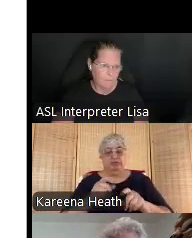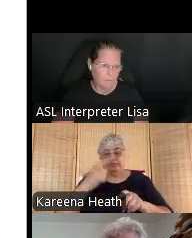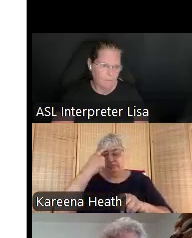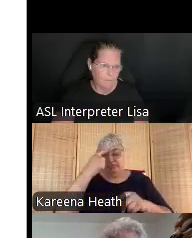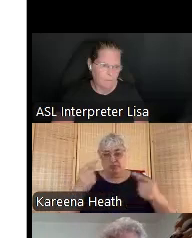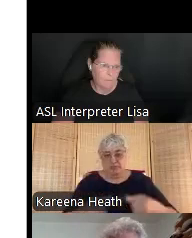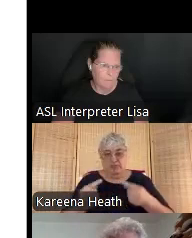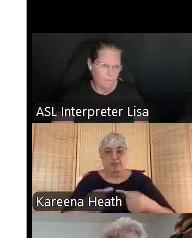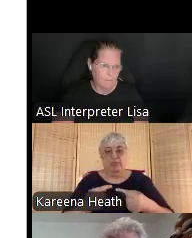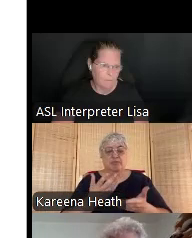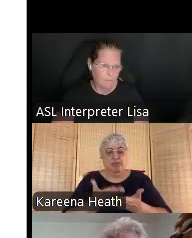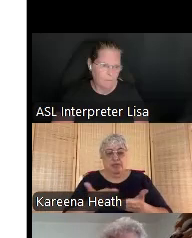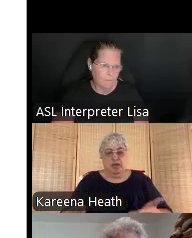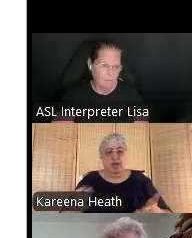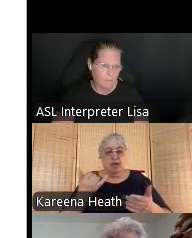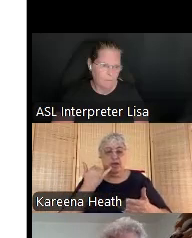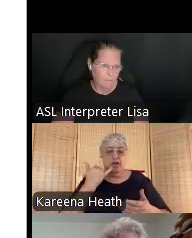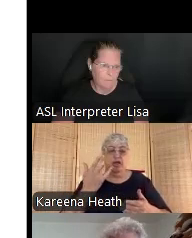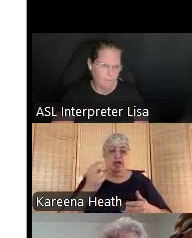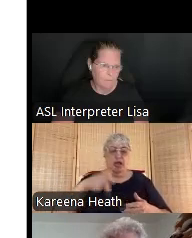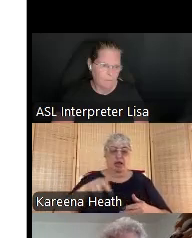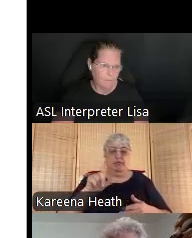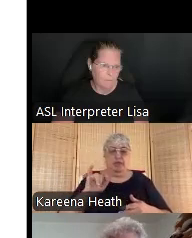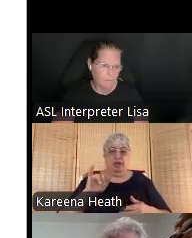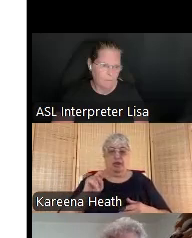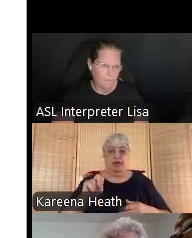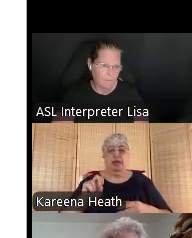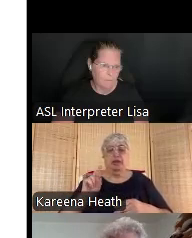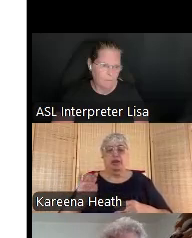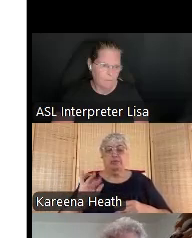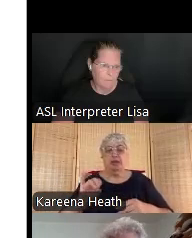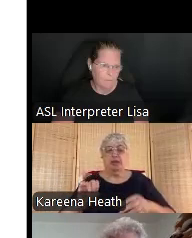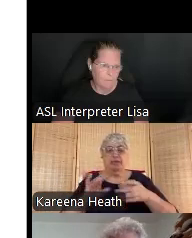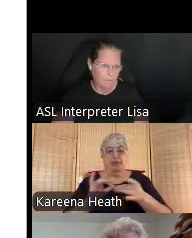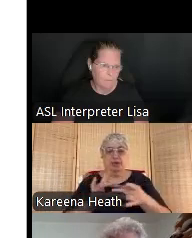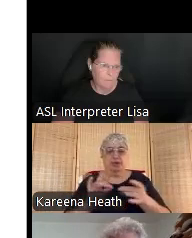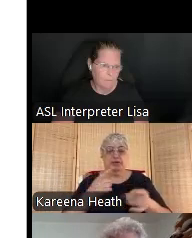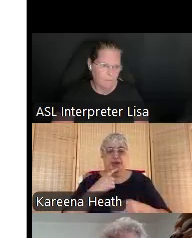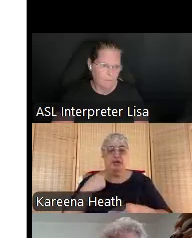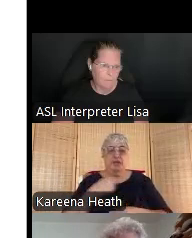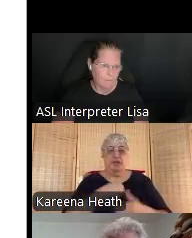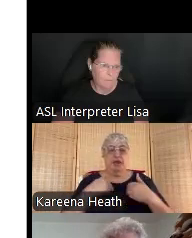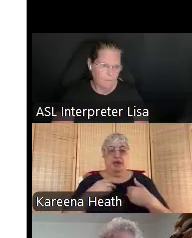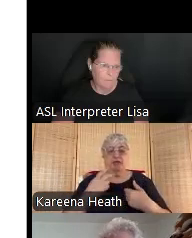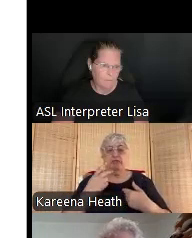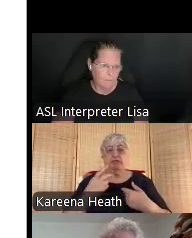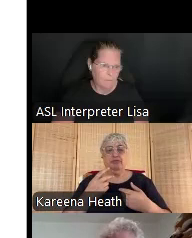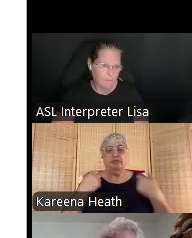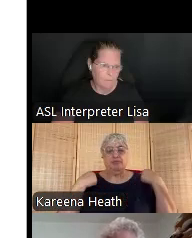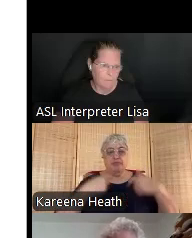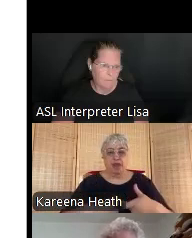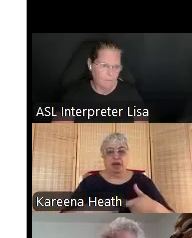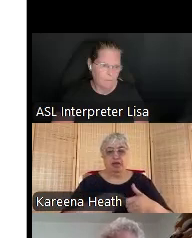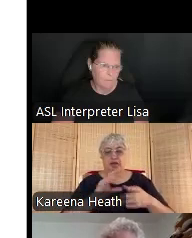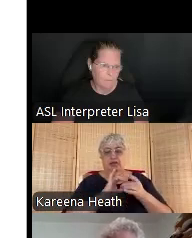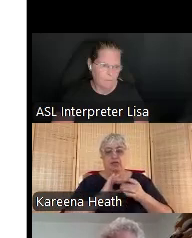resources, you can call the helpline. And we do, as Debbie mentioned, have a bilingual